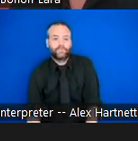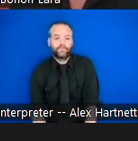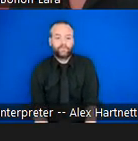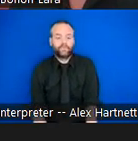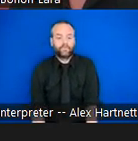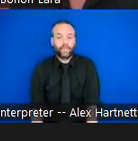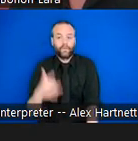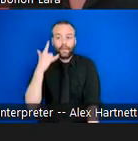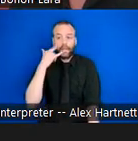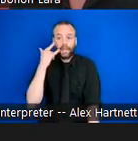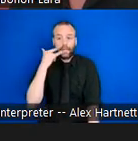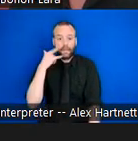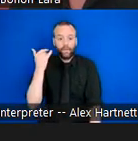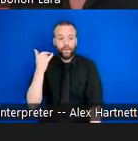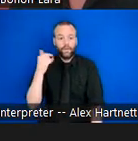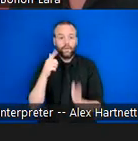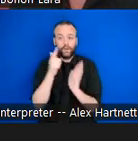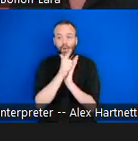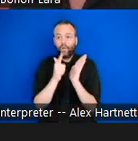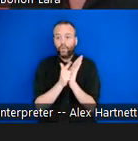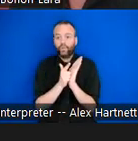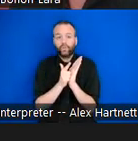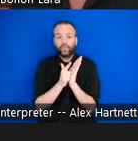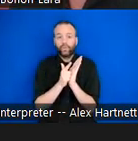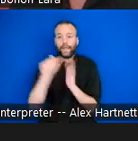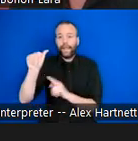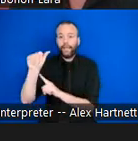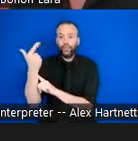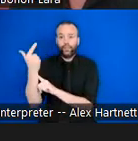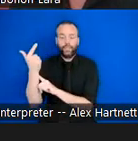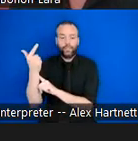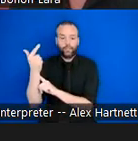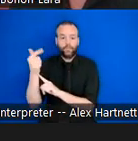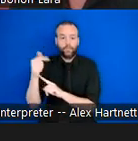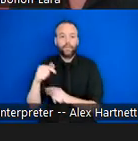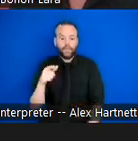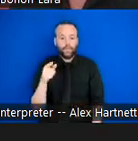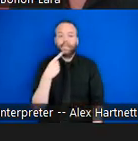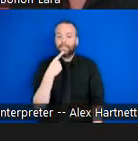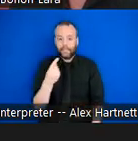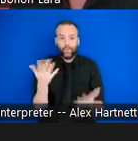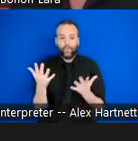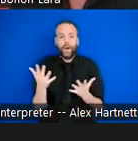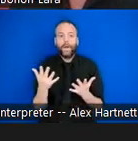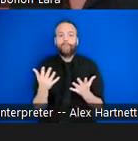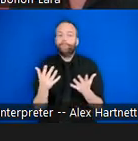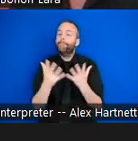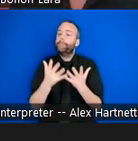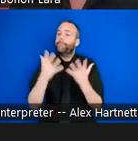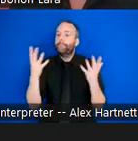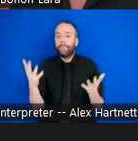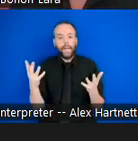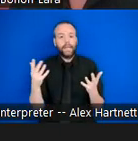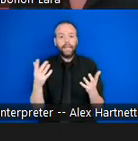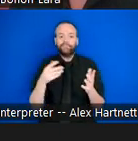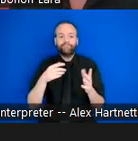were 391 reported hate crimes directed at the gay community between 2021 and